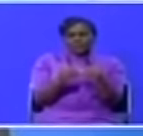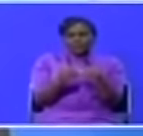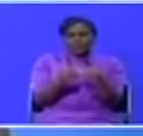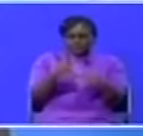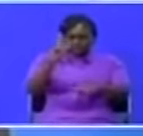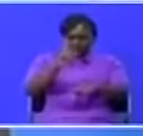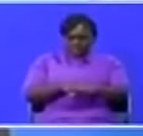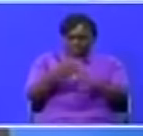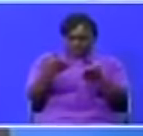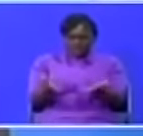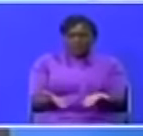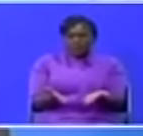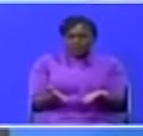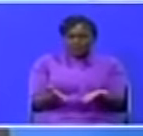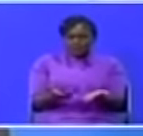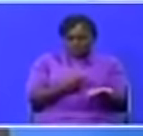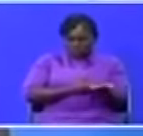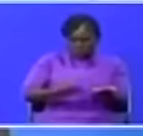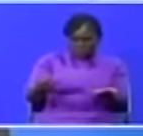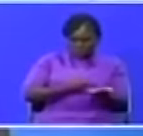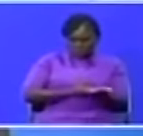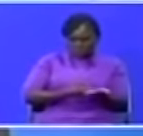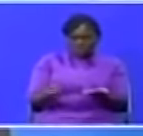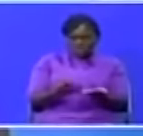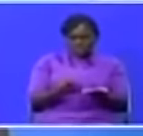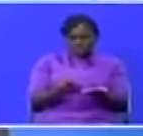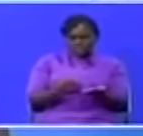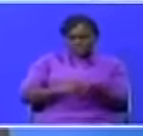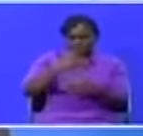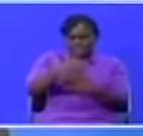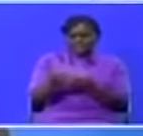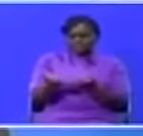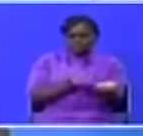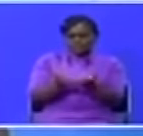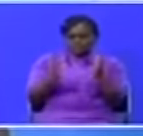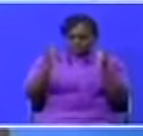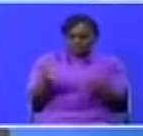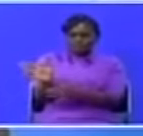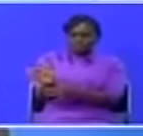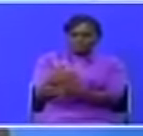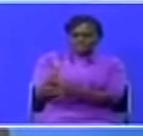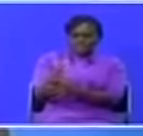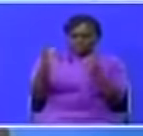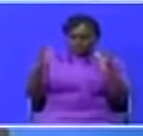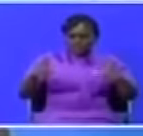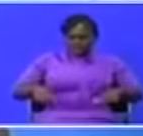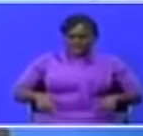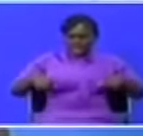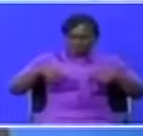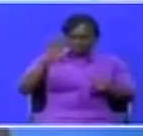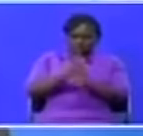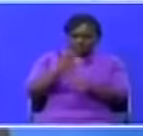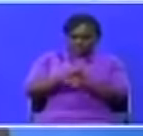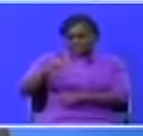Well, time now for the weekly edition of The Next Frontier. Fish farming has been the main source of livelihood for many